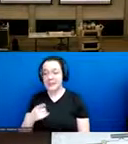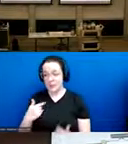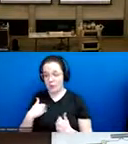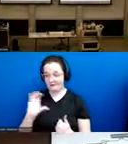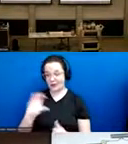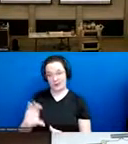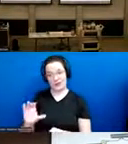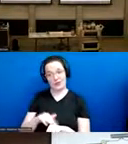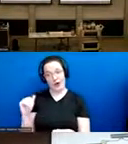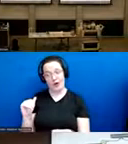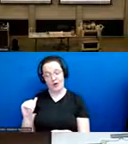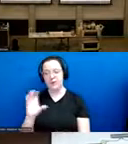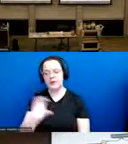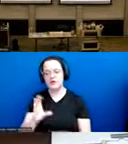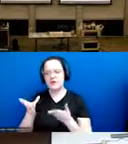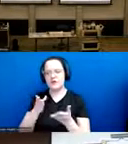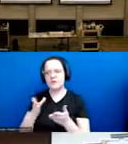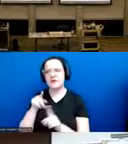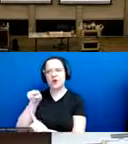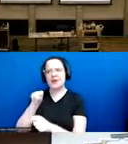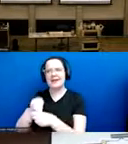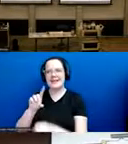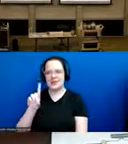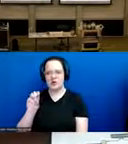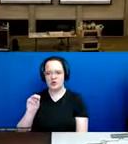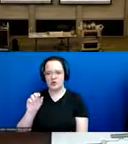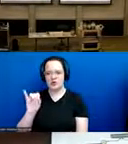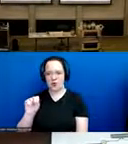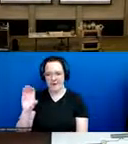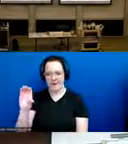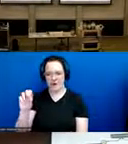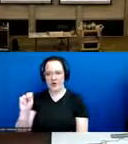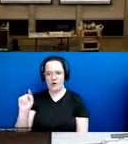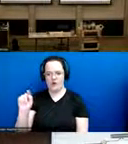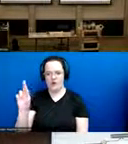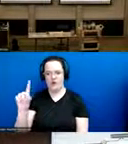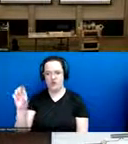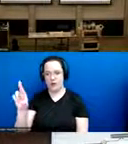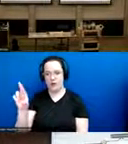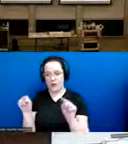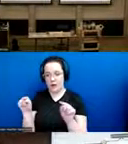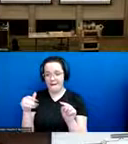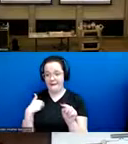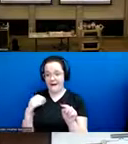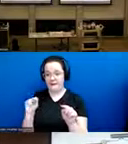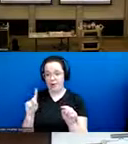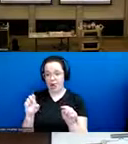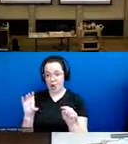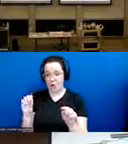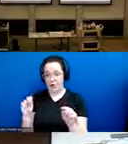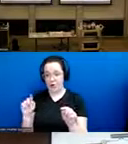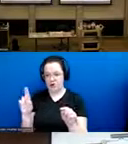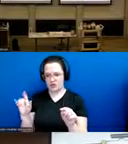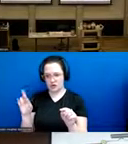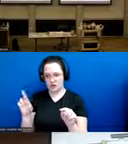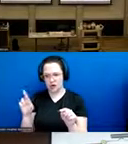Zoom server is in this domain controller, right? And then you have these node controllers, which in this case will be your laptops, right?